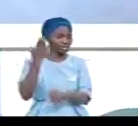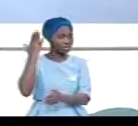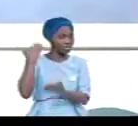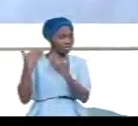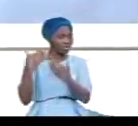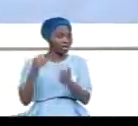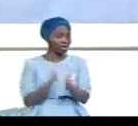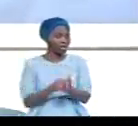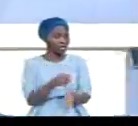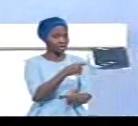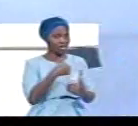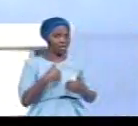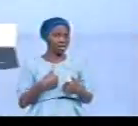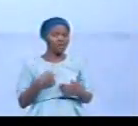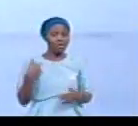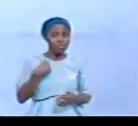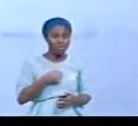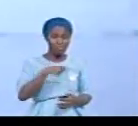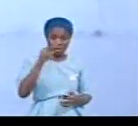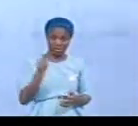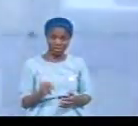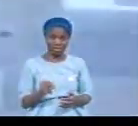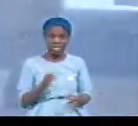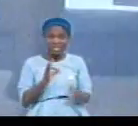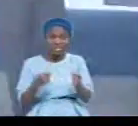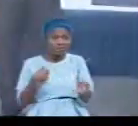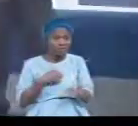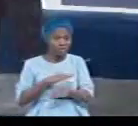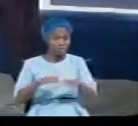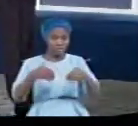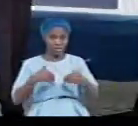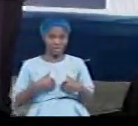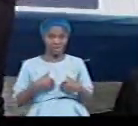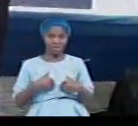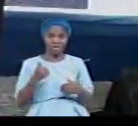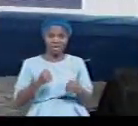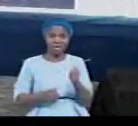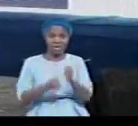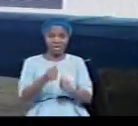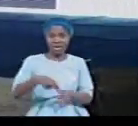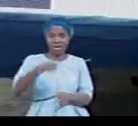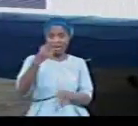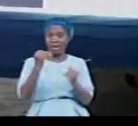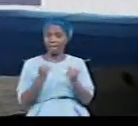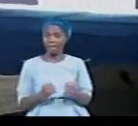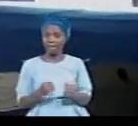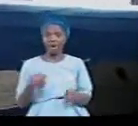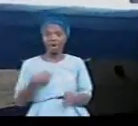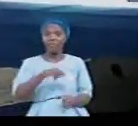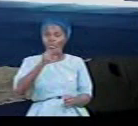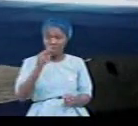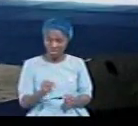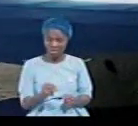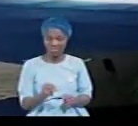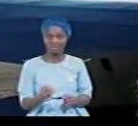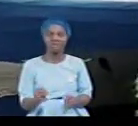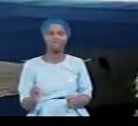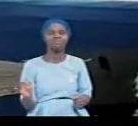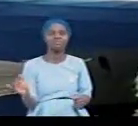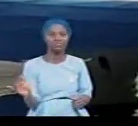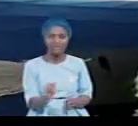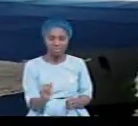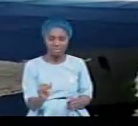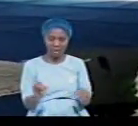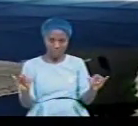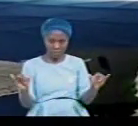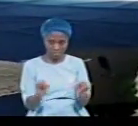had? We need, if we don't have a higher power, we need the same measure of